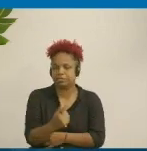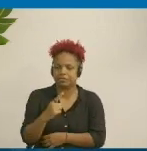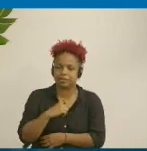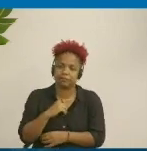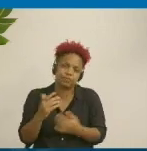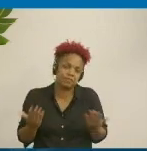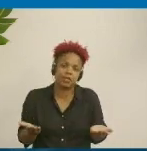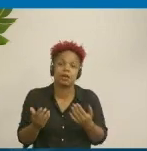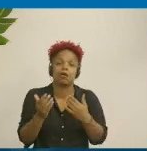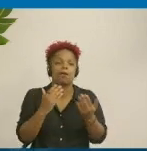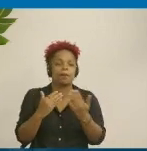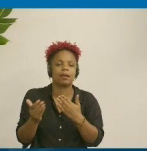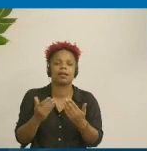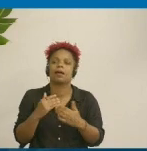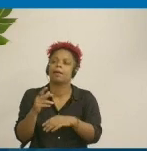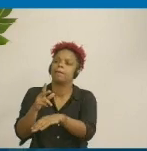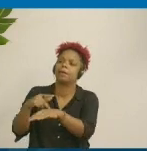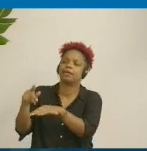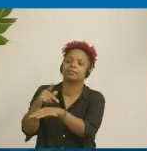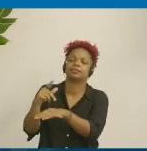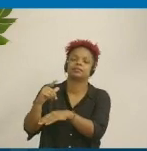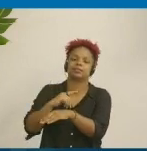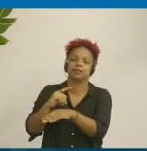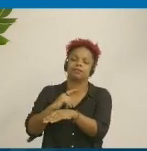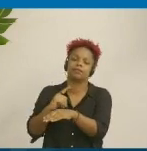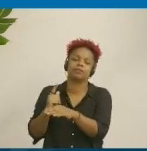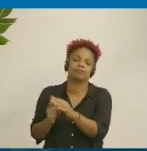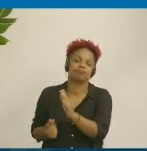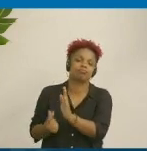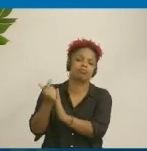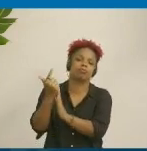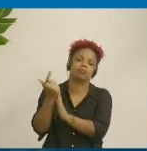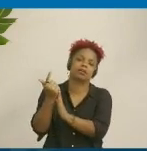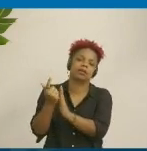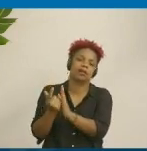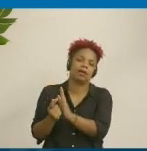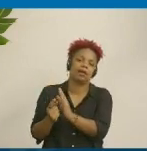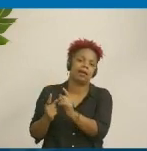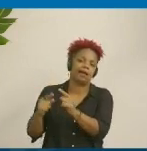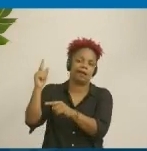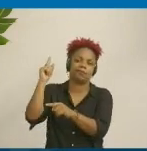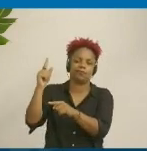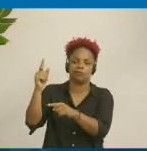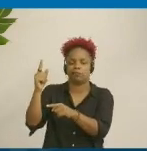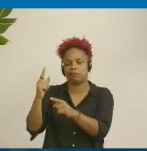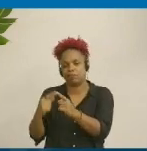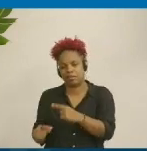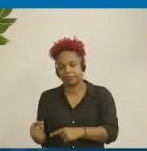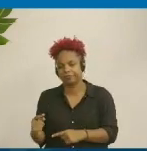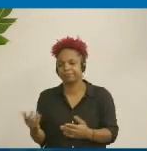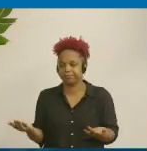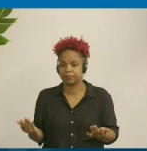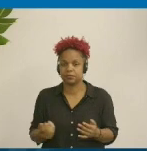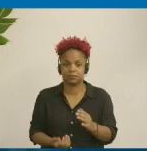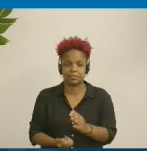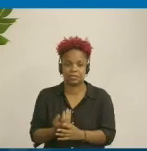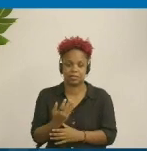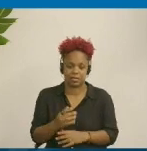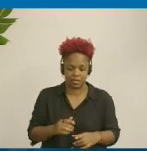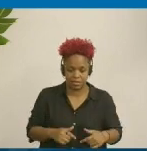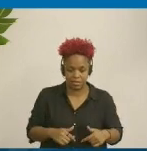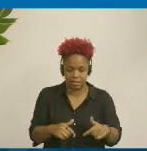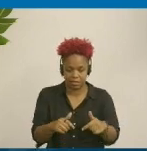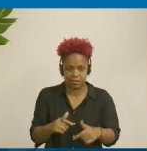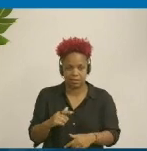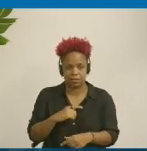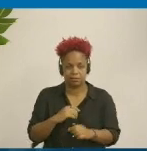the multidimensional priority index MPI as a lever to strengthen the public health system in